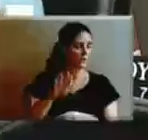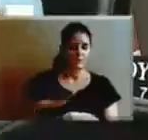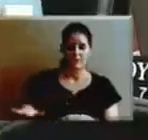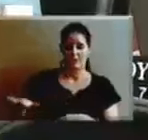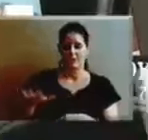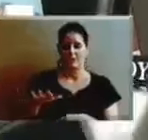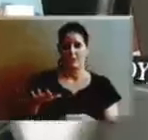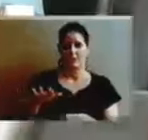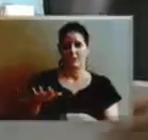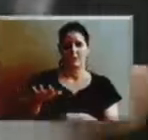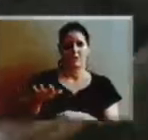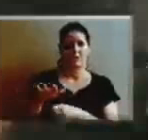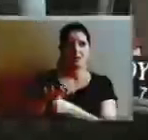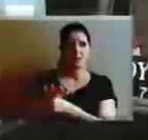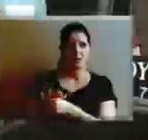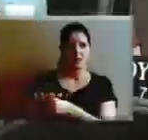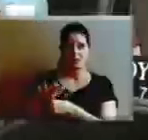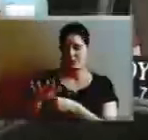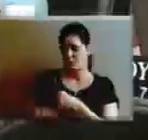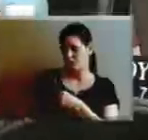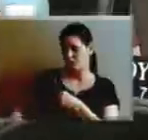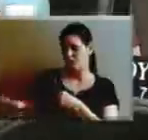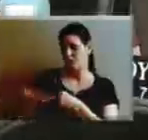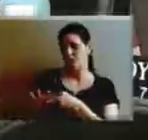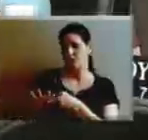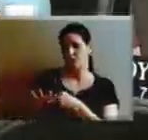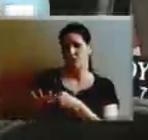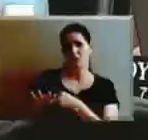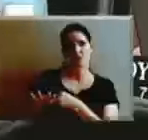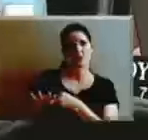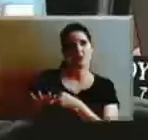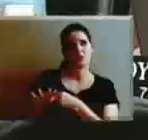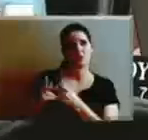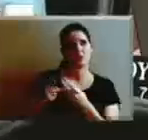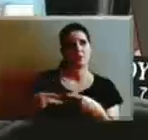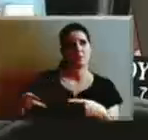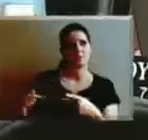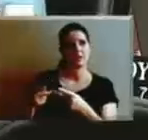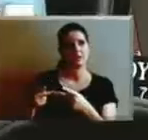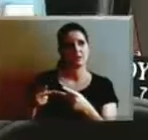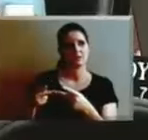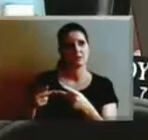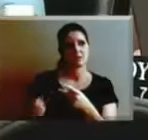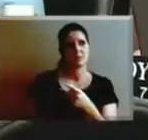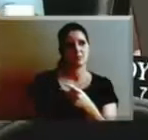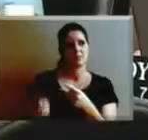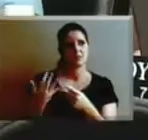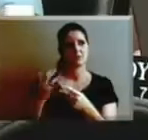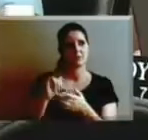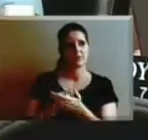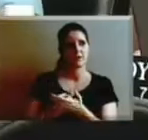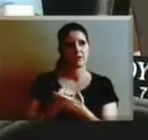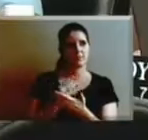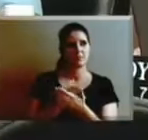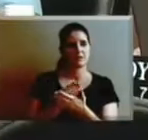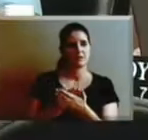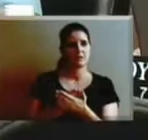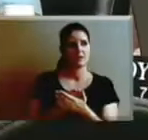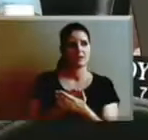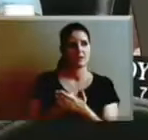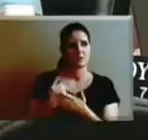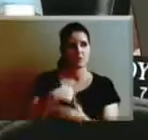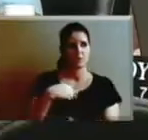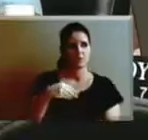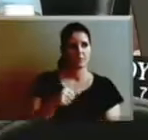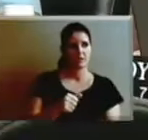total, what's that look like, our total funding of Neighborhood Place, and how much of that falls on